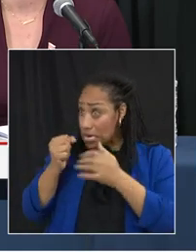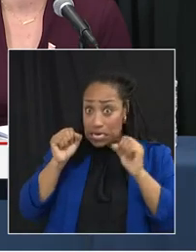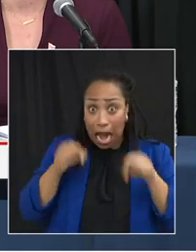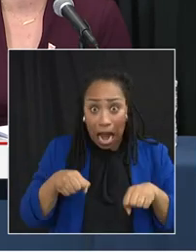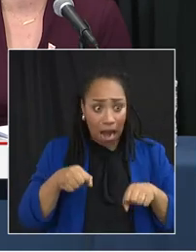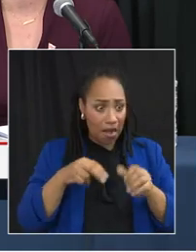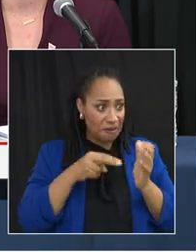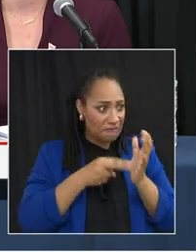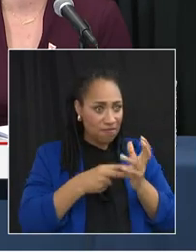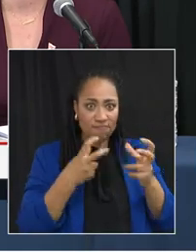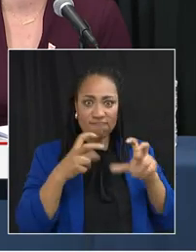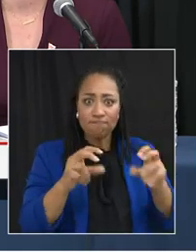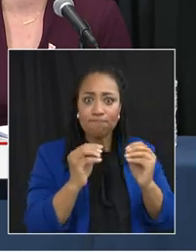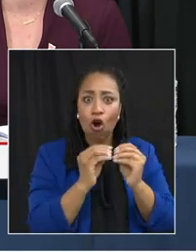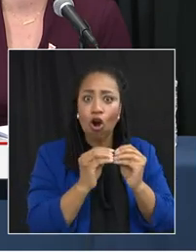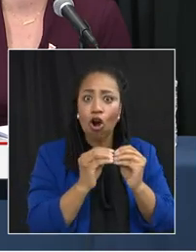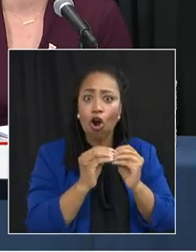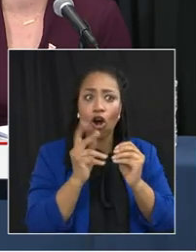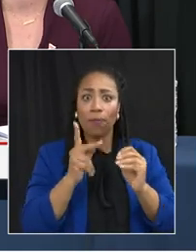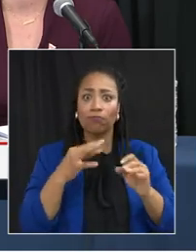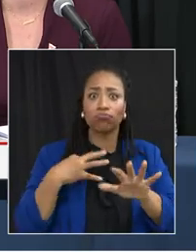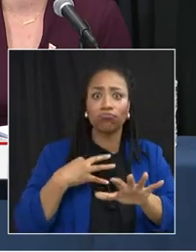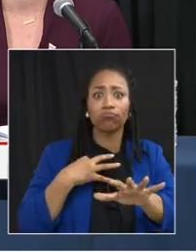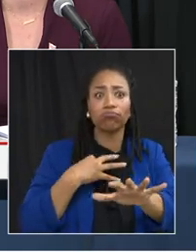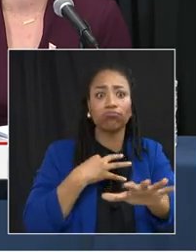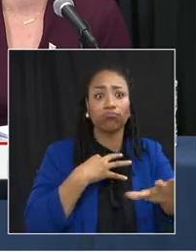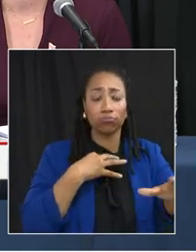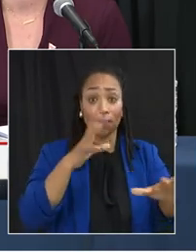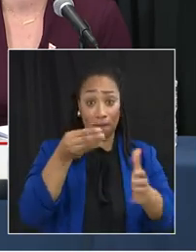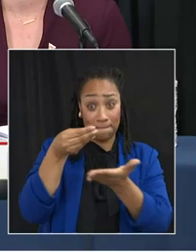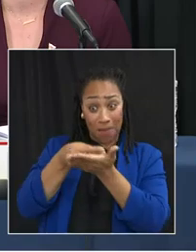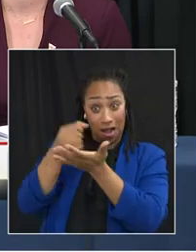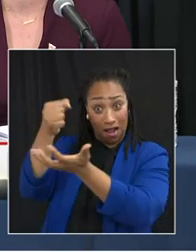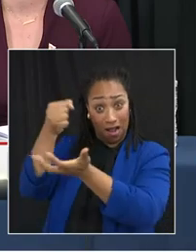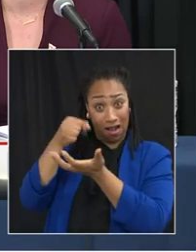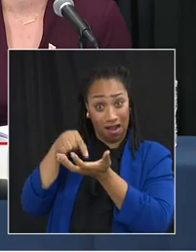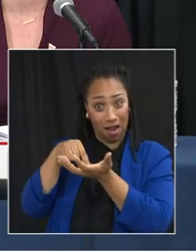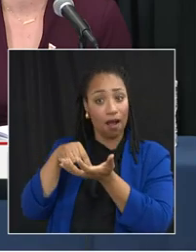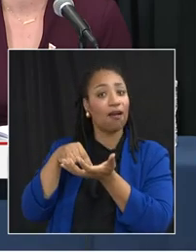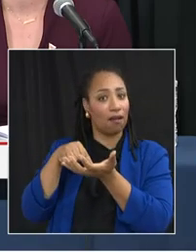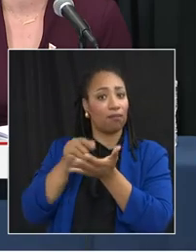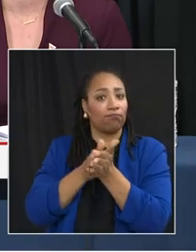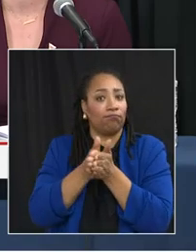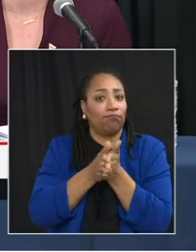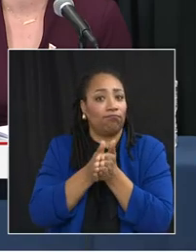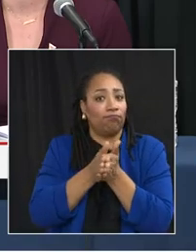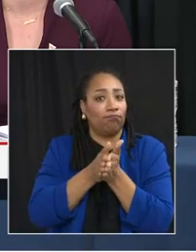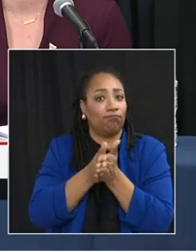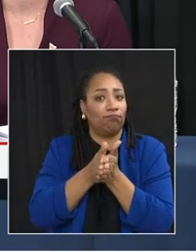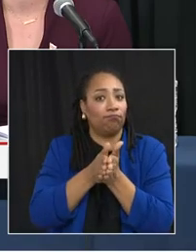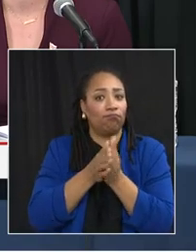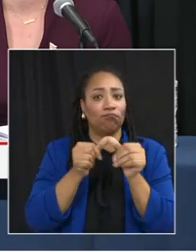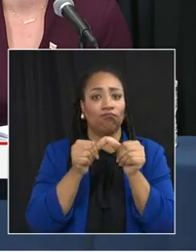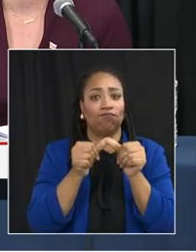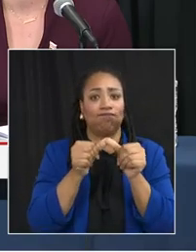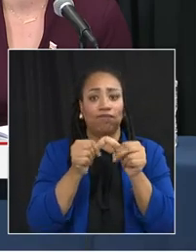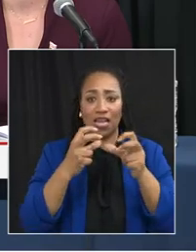So now we're back to a more regular amount of investment that we can make in